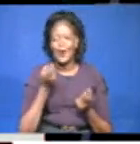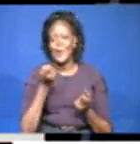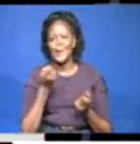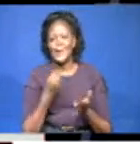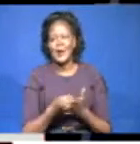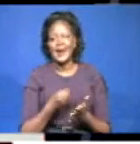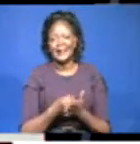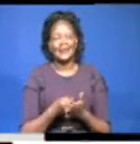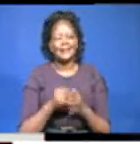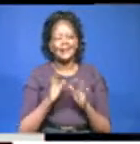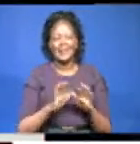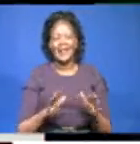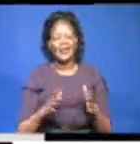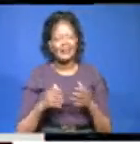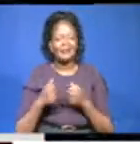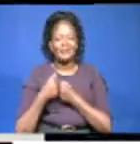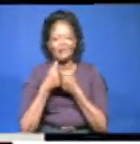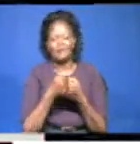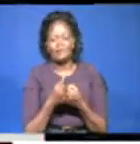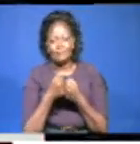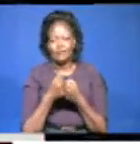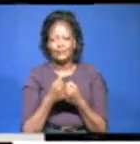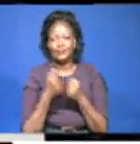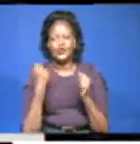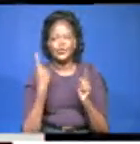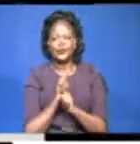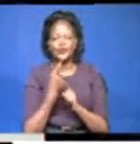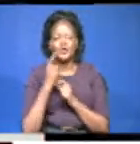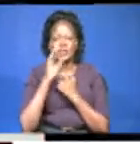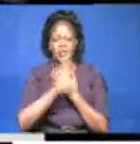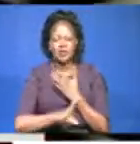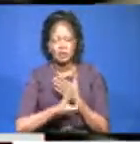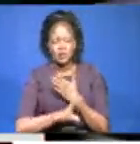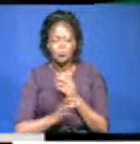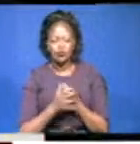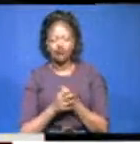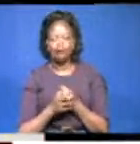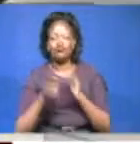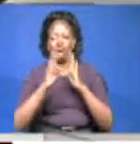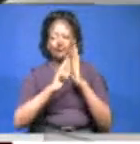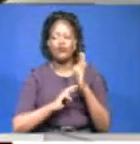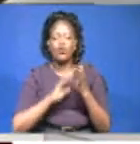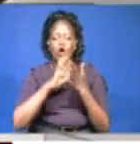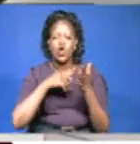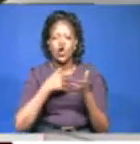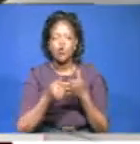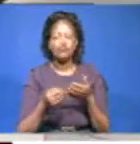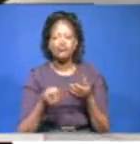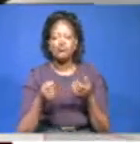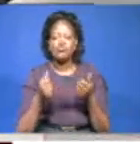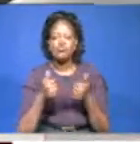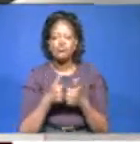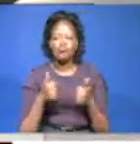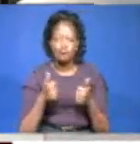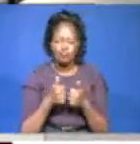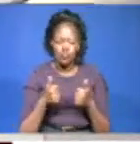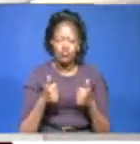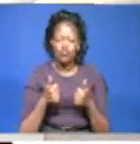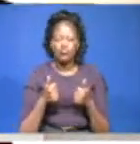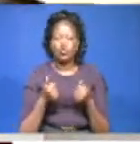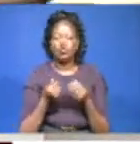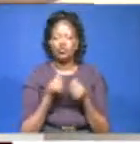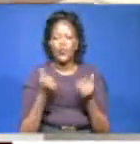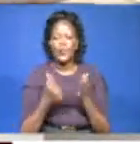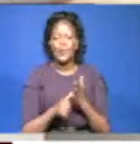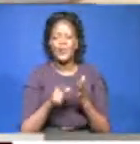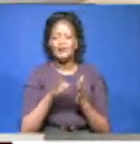market. France, Spain, and Finland's rules are already structured to automatically take account of market tensions. Debt offices